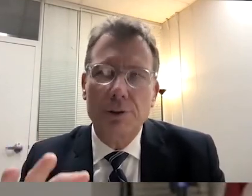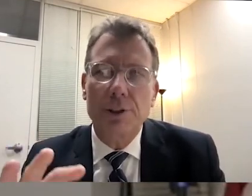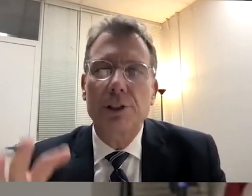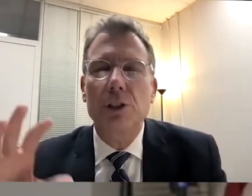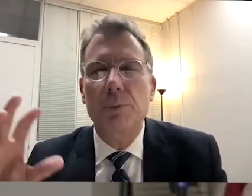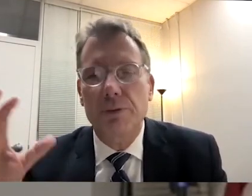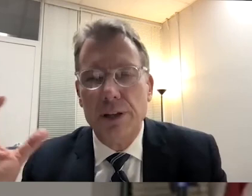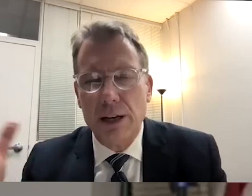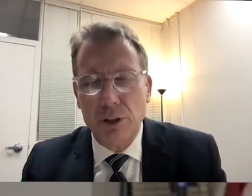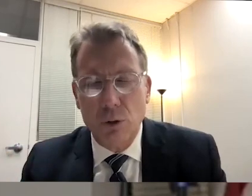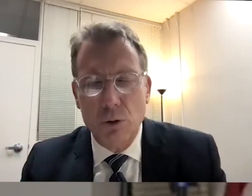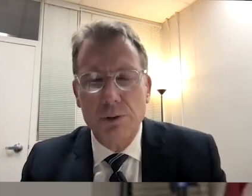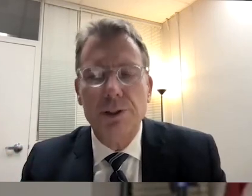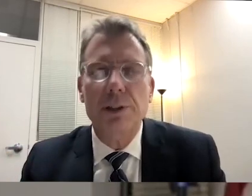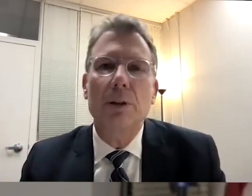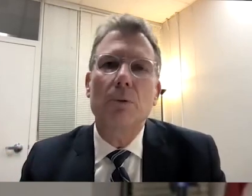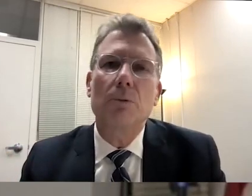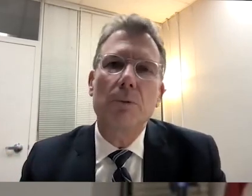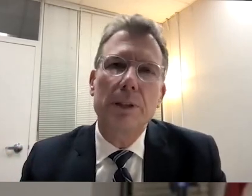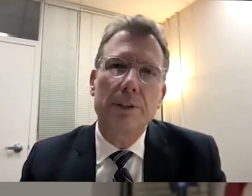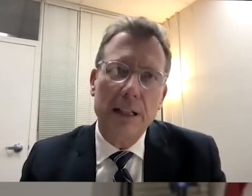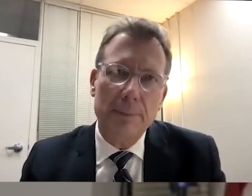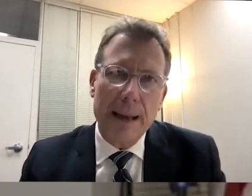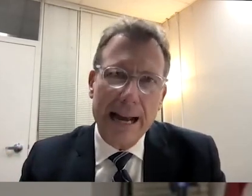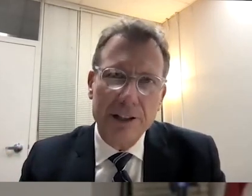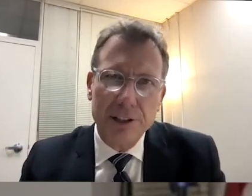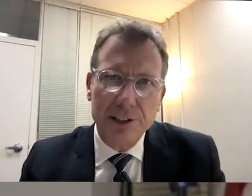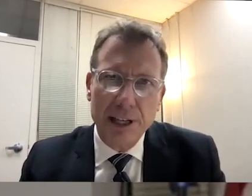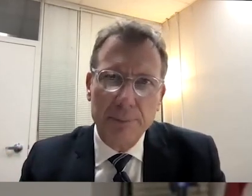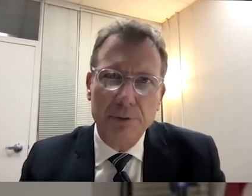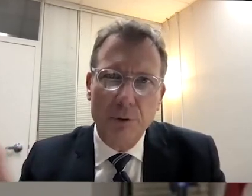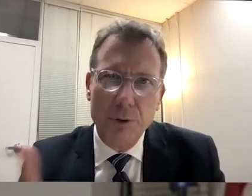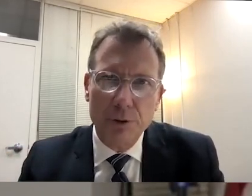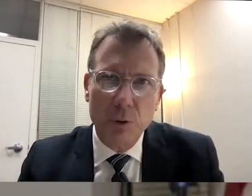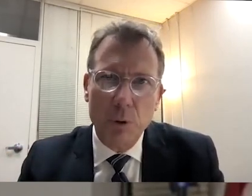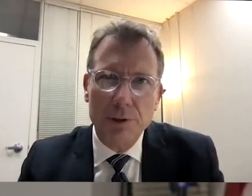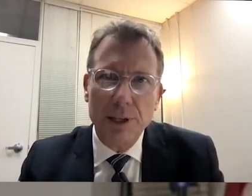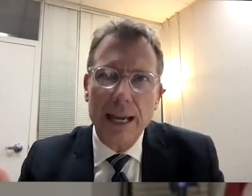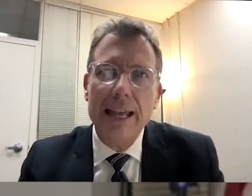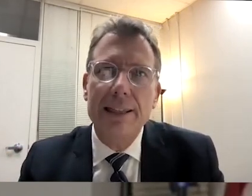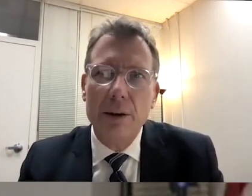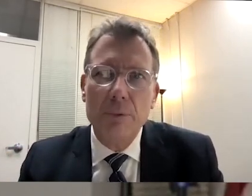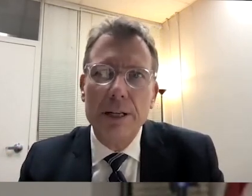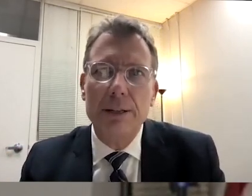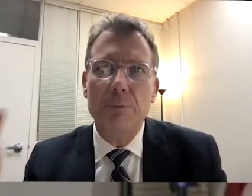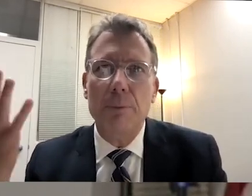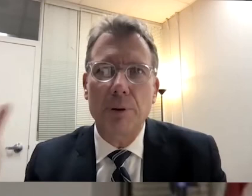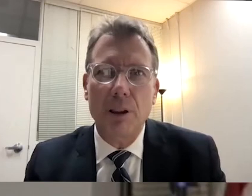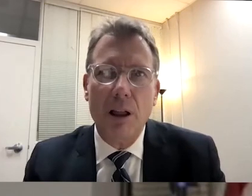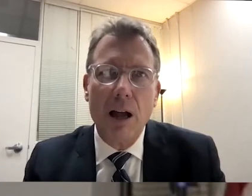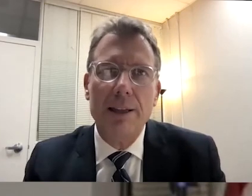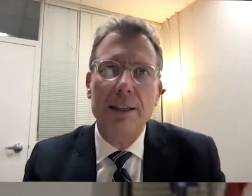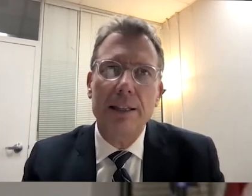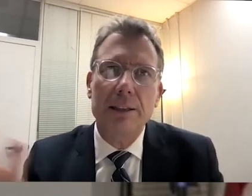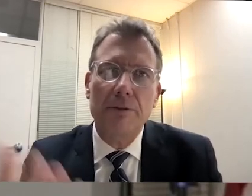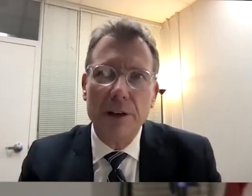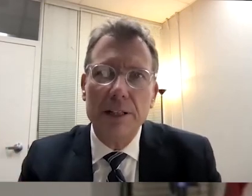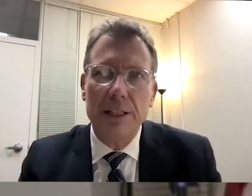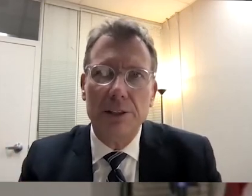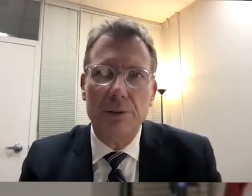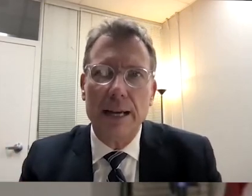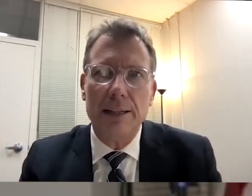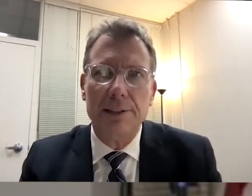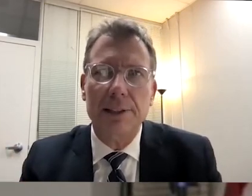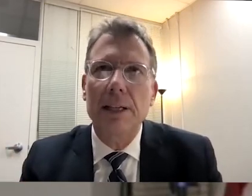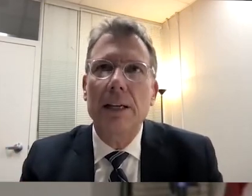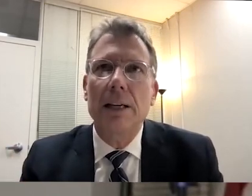the goals, figure out the goals, we develop action steps for those goals, and then we apply the